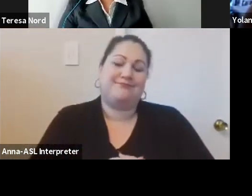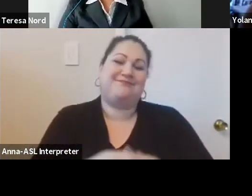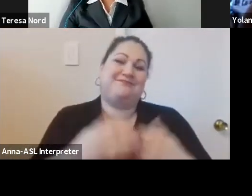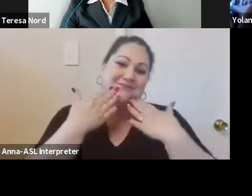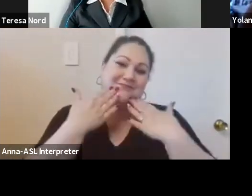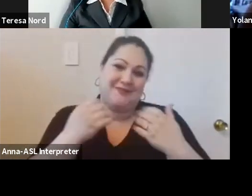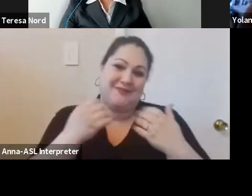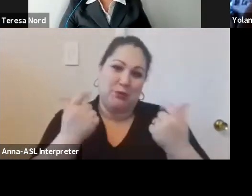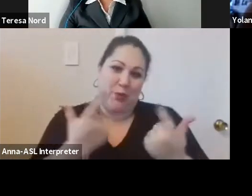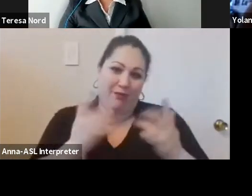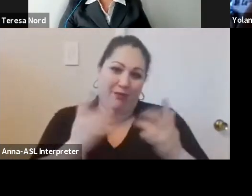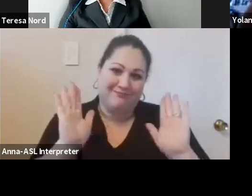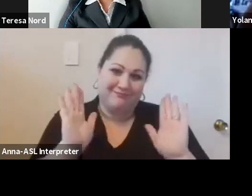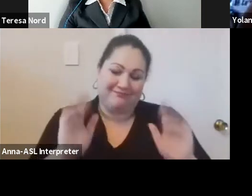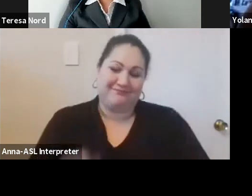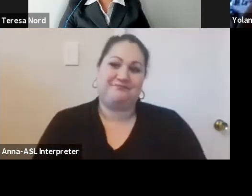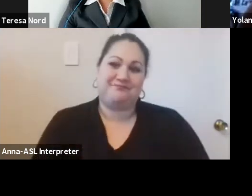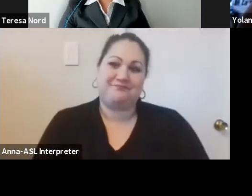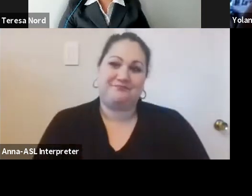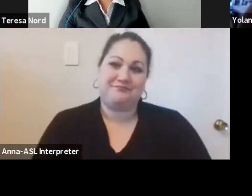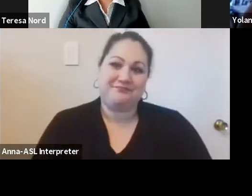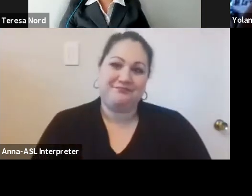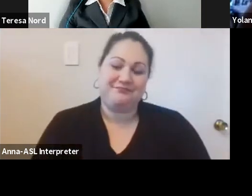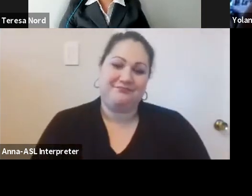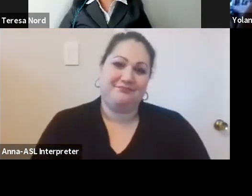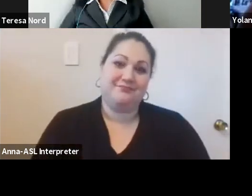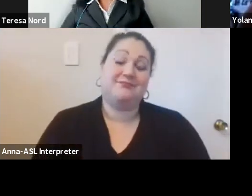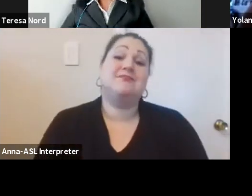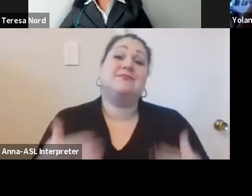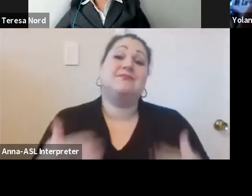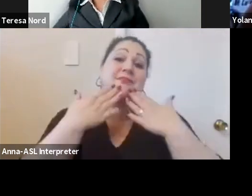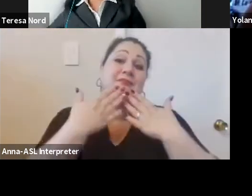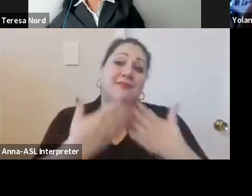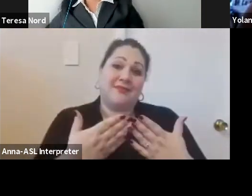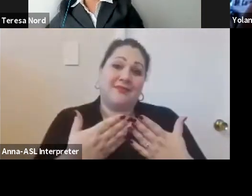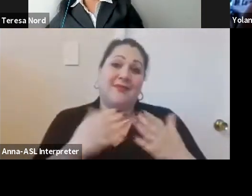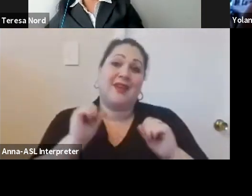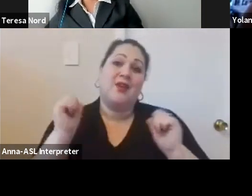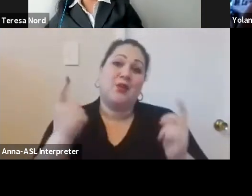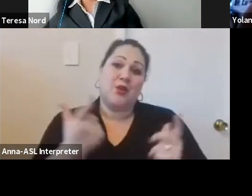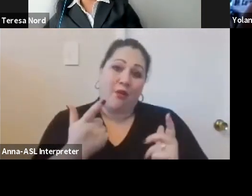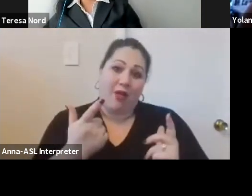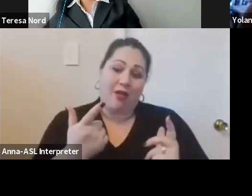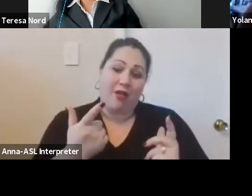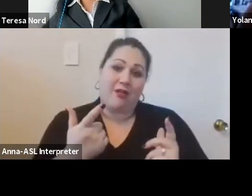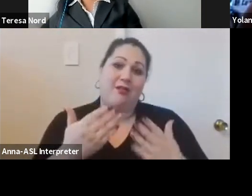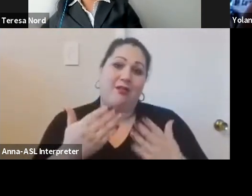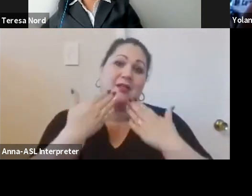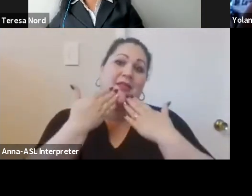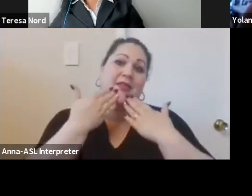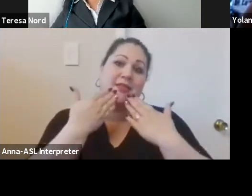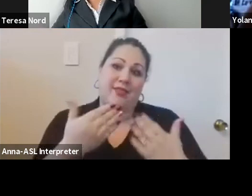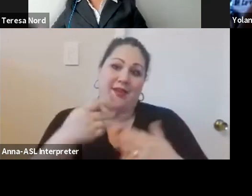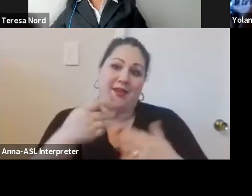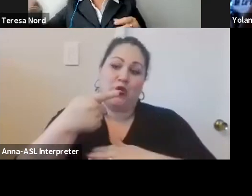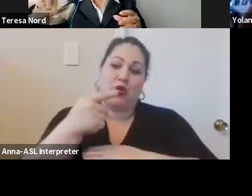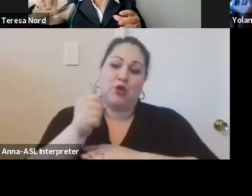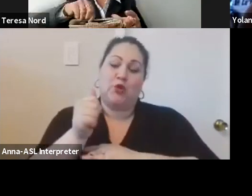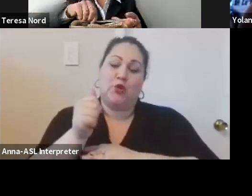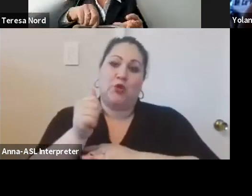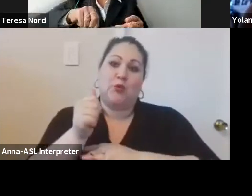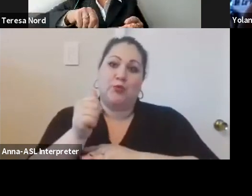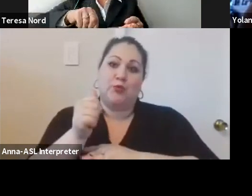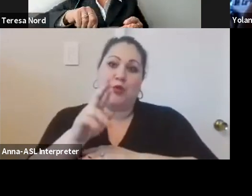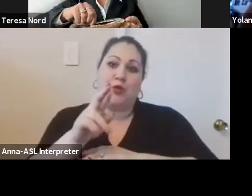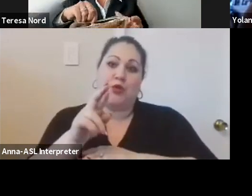Thank you all. Thank you. Thanks, everyone. Thank you all. Thank you, Patrice, for holding us all